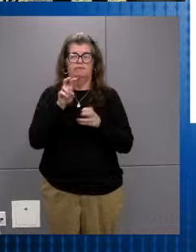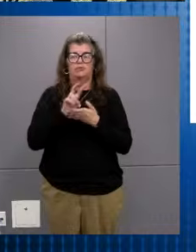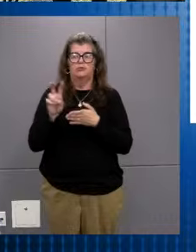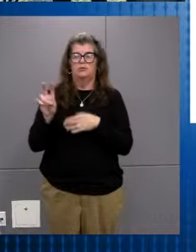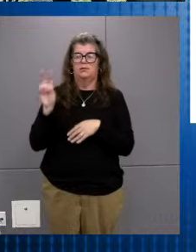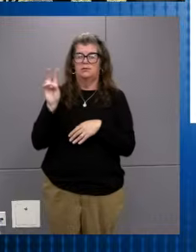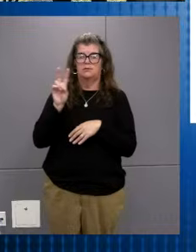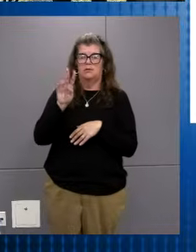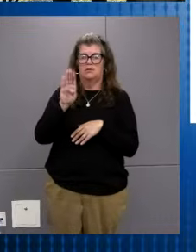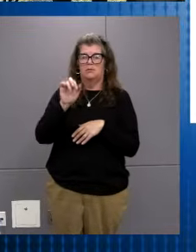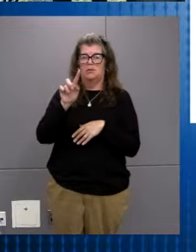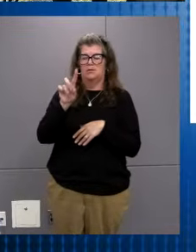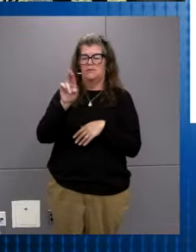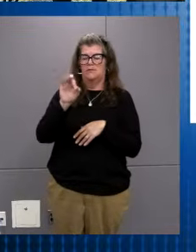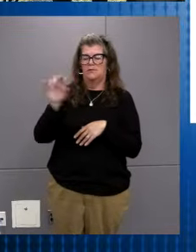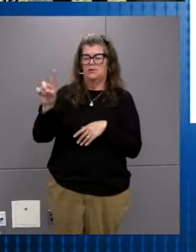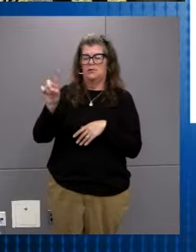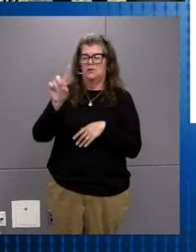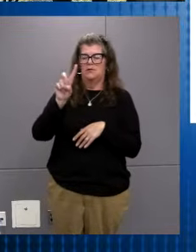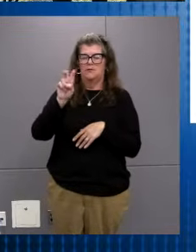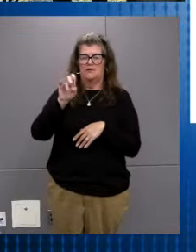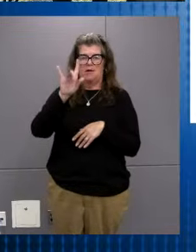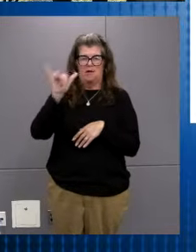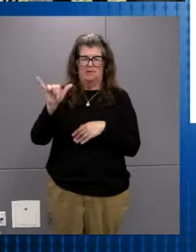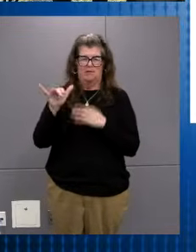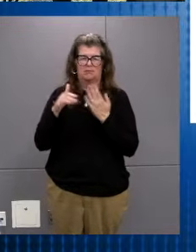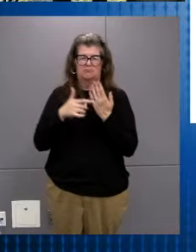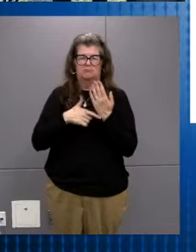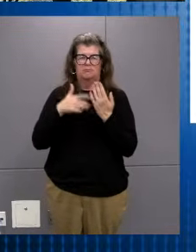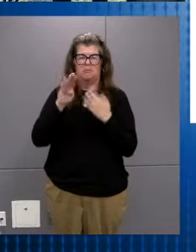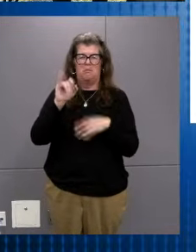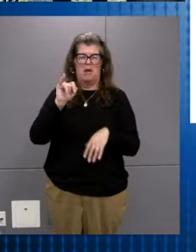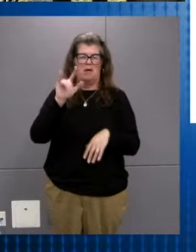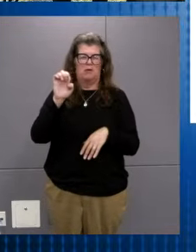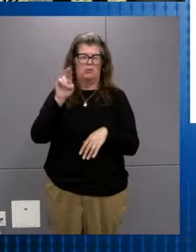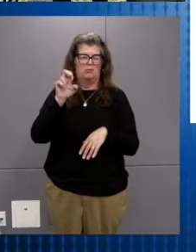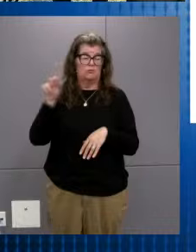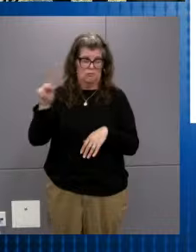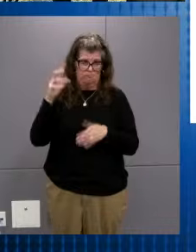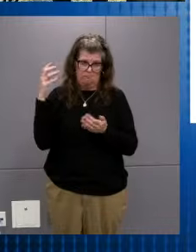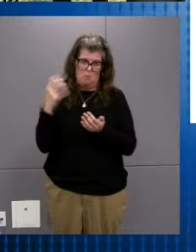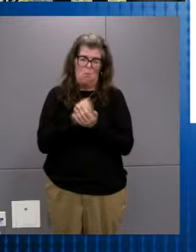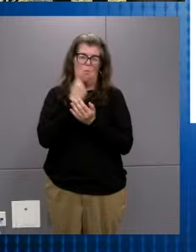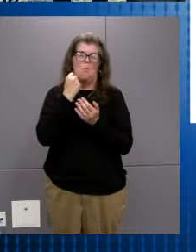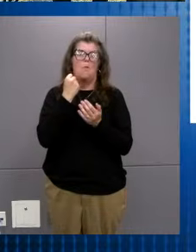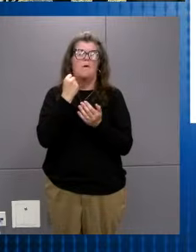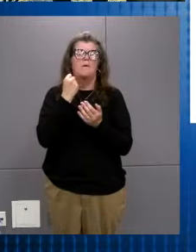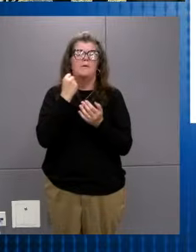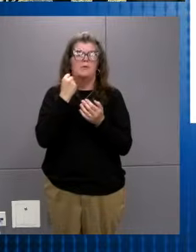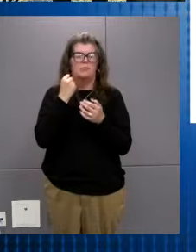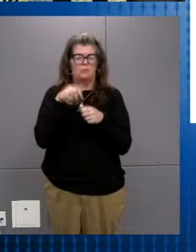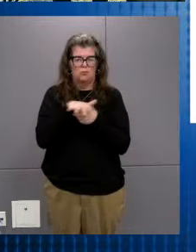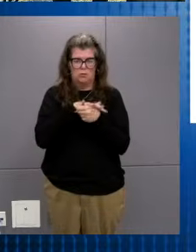Bedford Valley, which is over by Battle Creek, and we won the regional golf tournament,